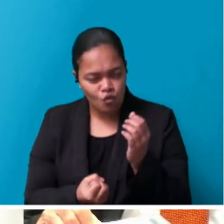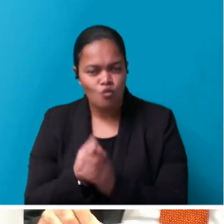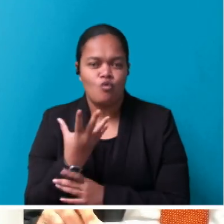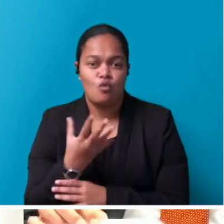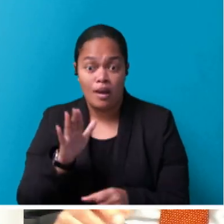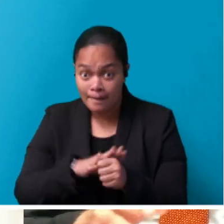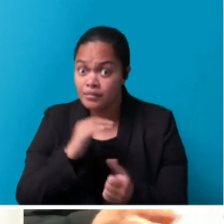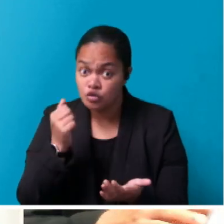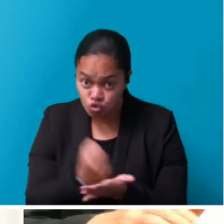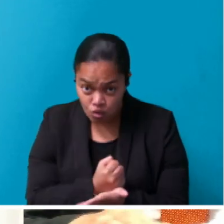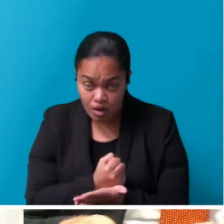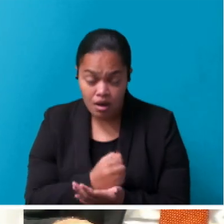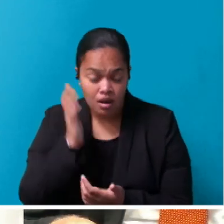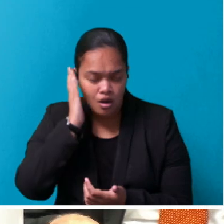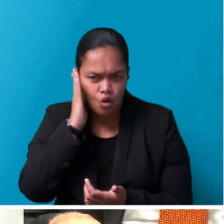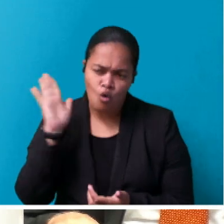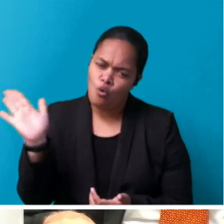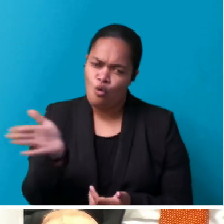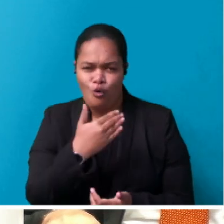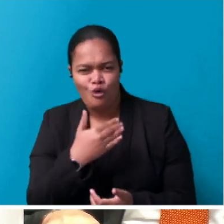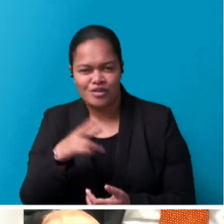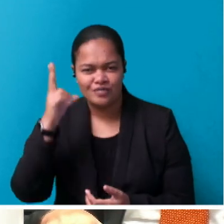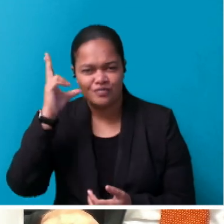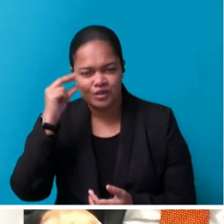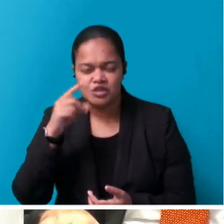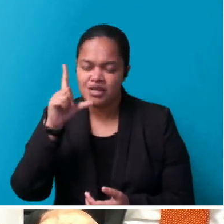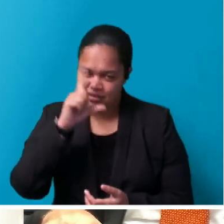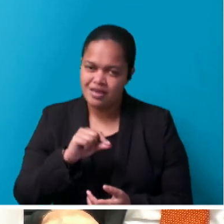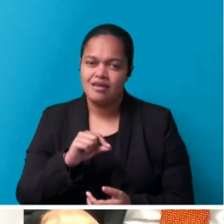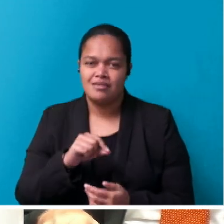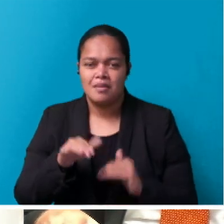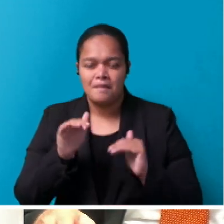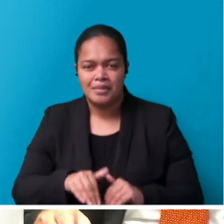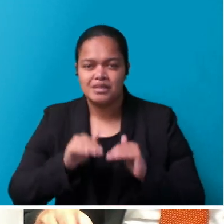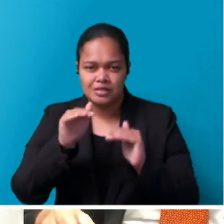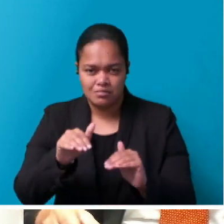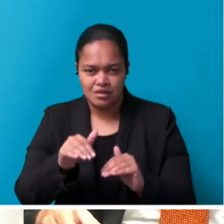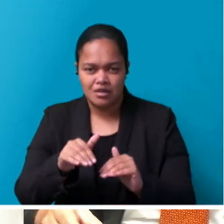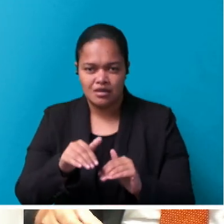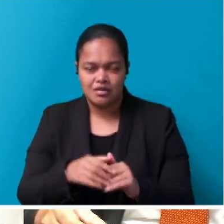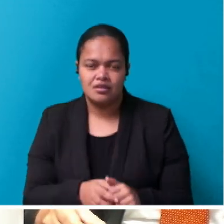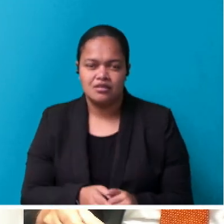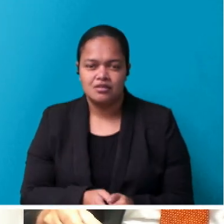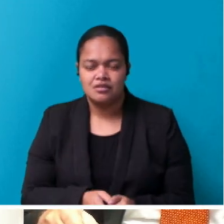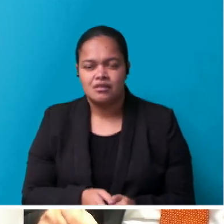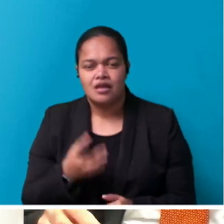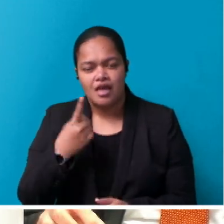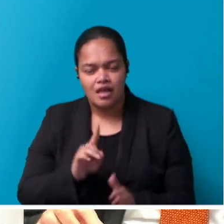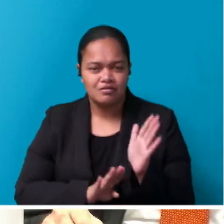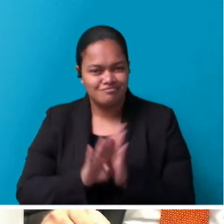ensure that all Fijians can participate in and thrive. Honorable